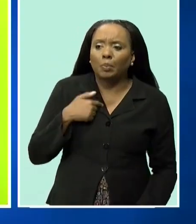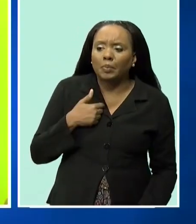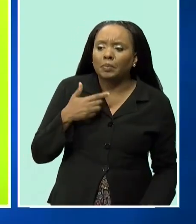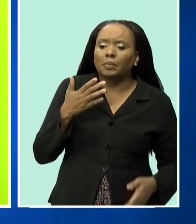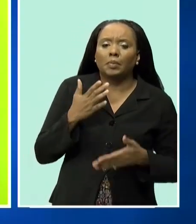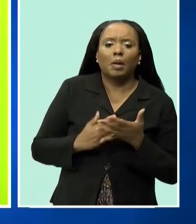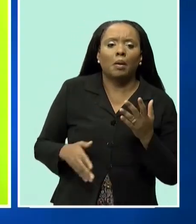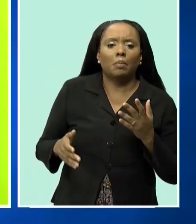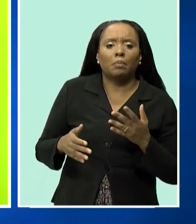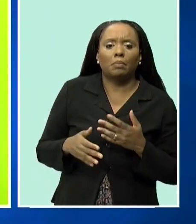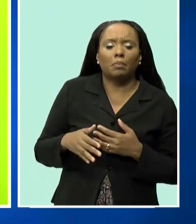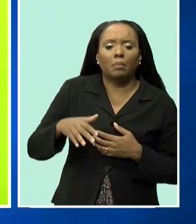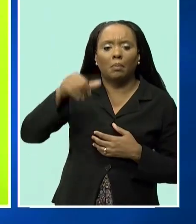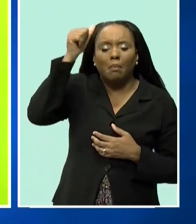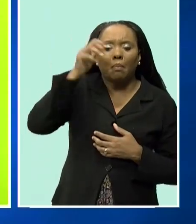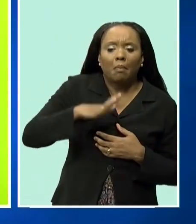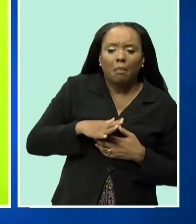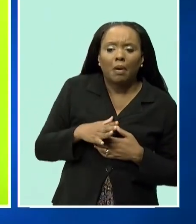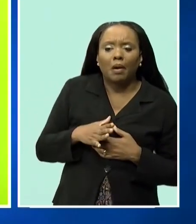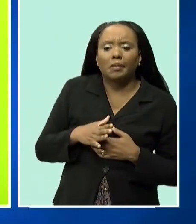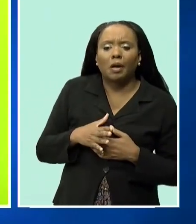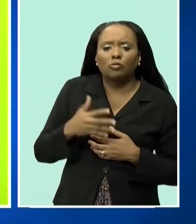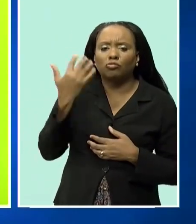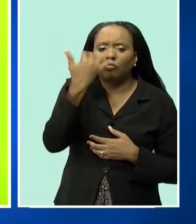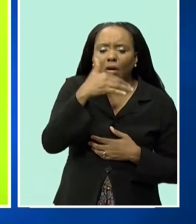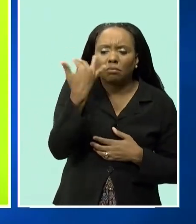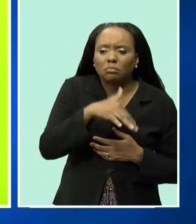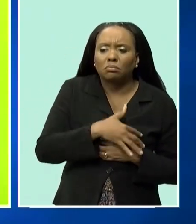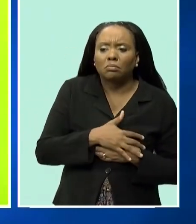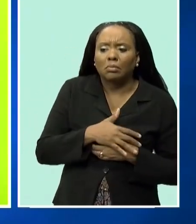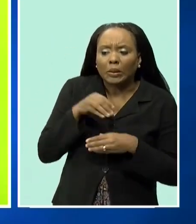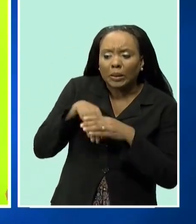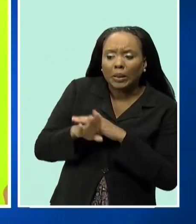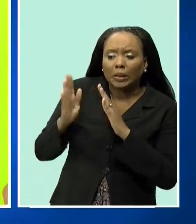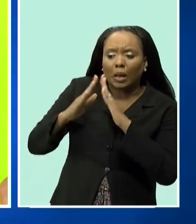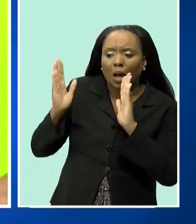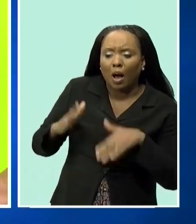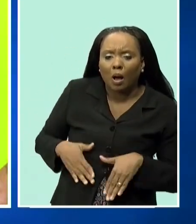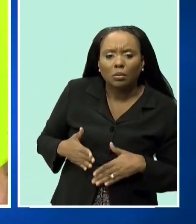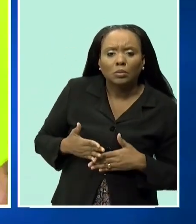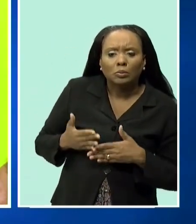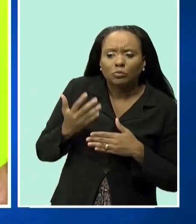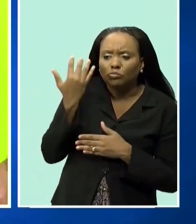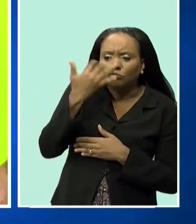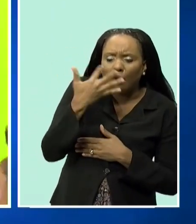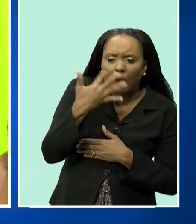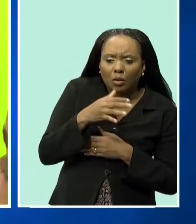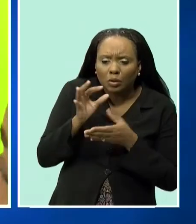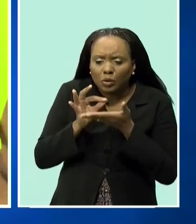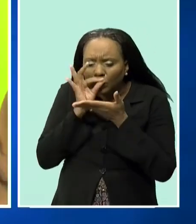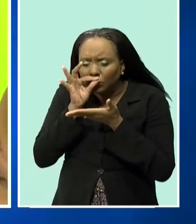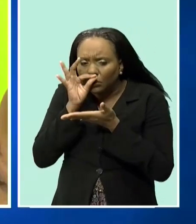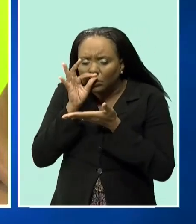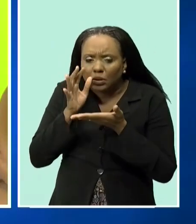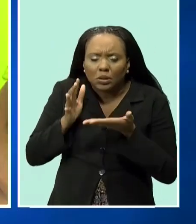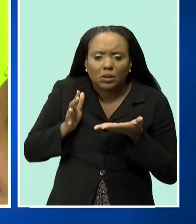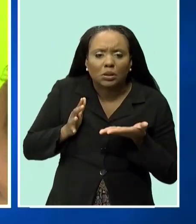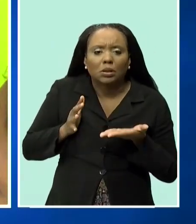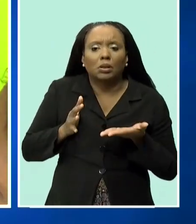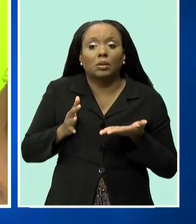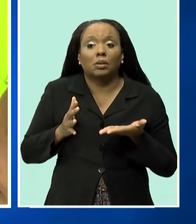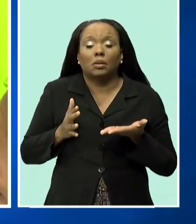living in the house and stuff. So it's really heartbreaking to see a house, just go up like that. It was a good house when he